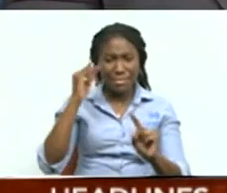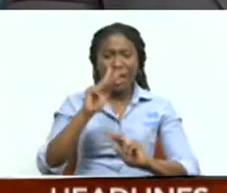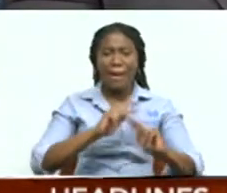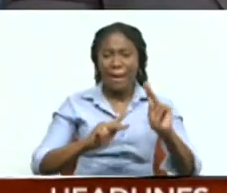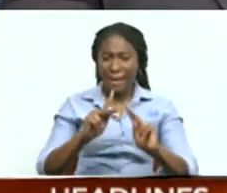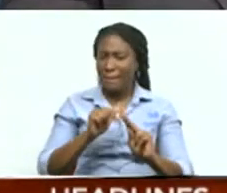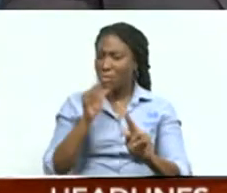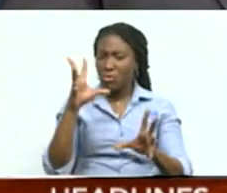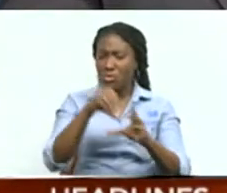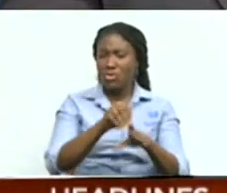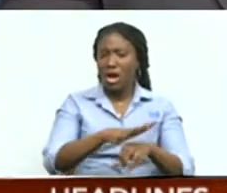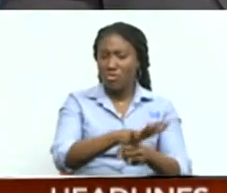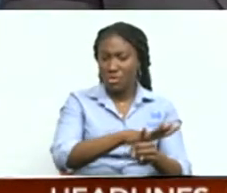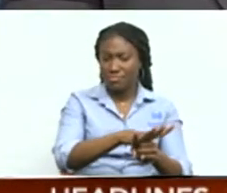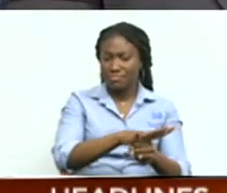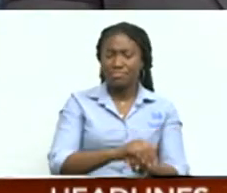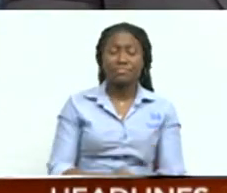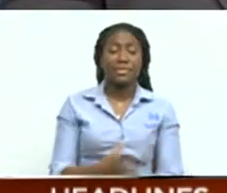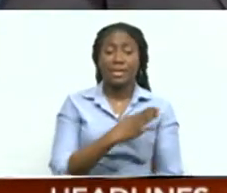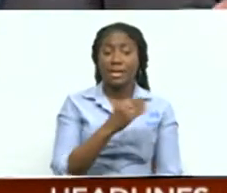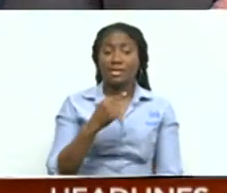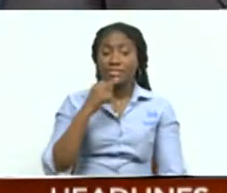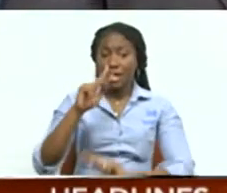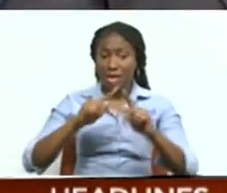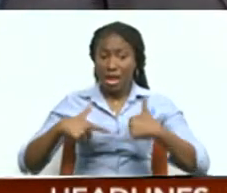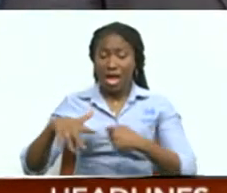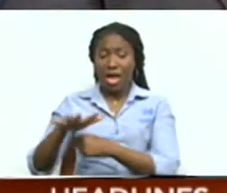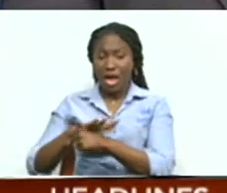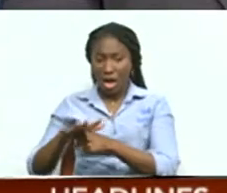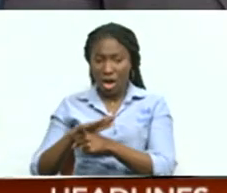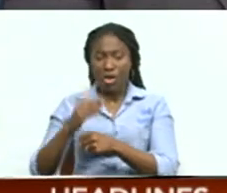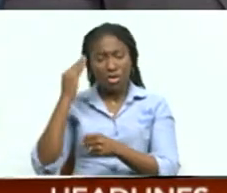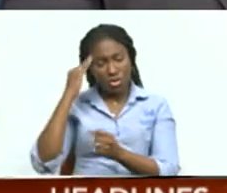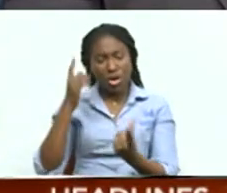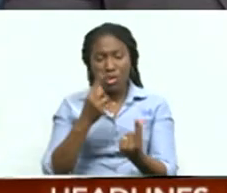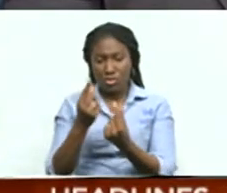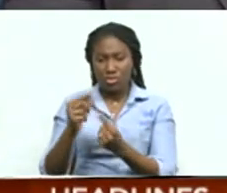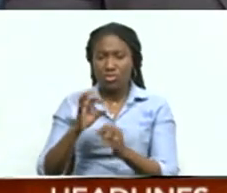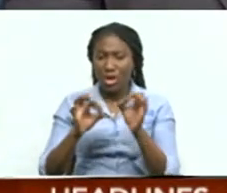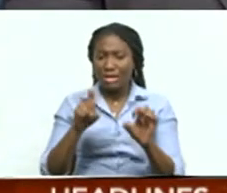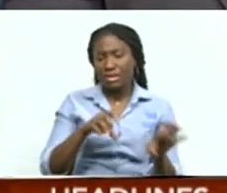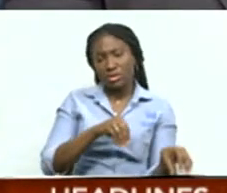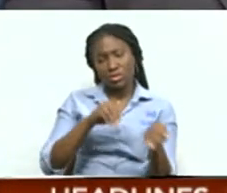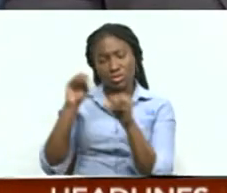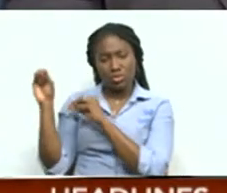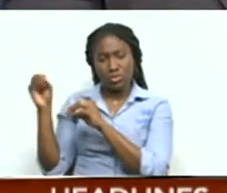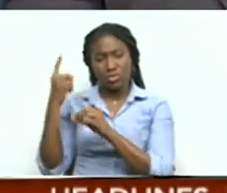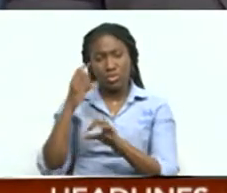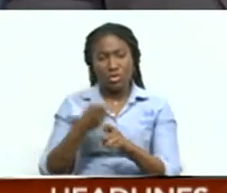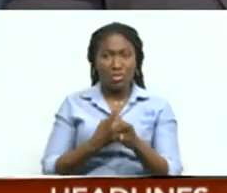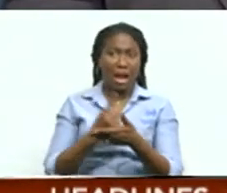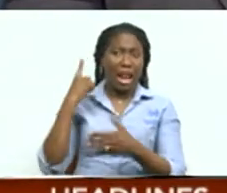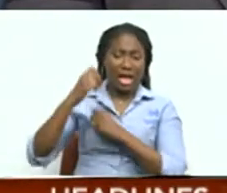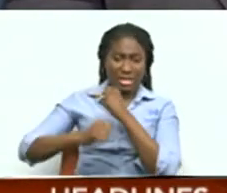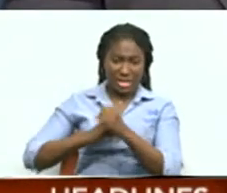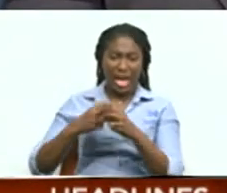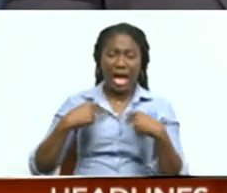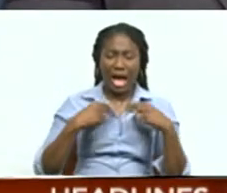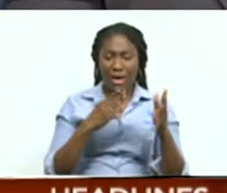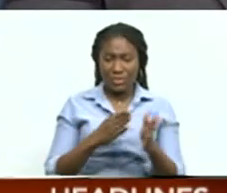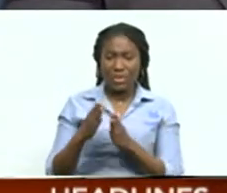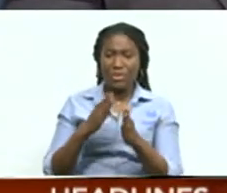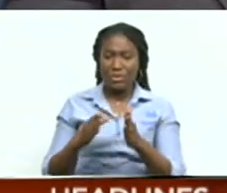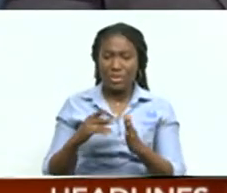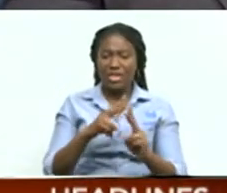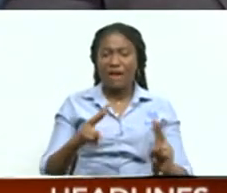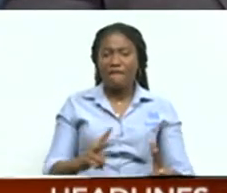out of the area. Smart says residents are equipped and an evacuation plan has been put in place since last year. The Paparo volcano